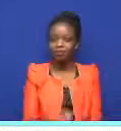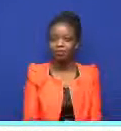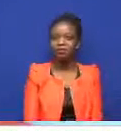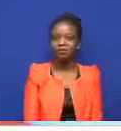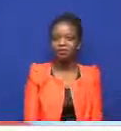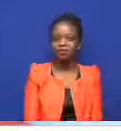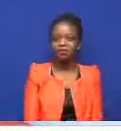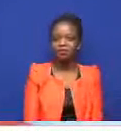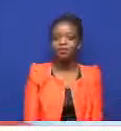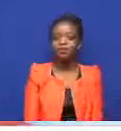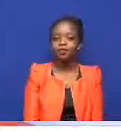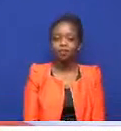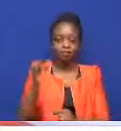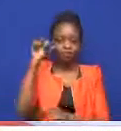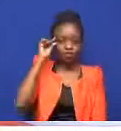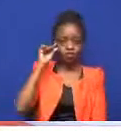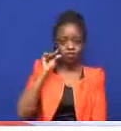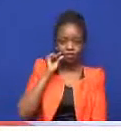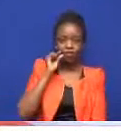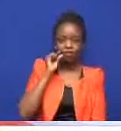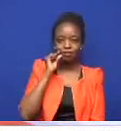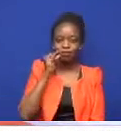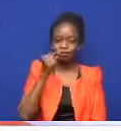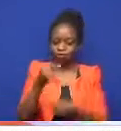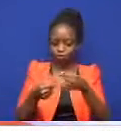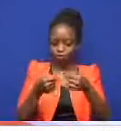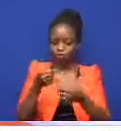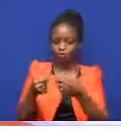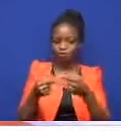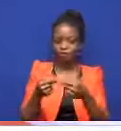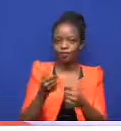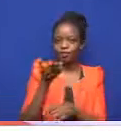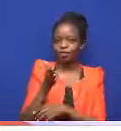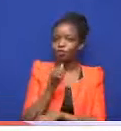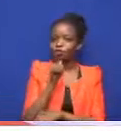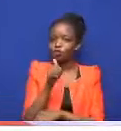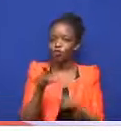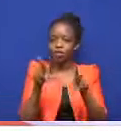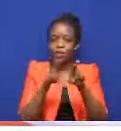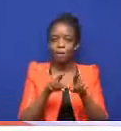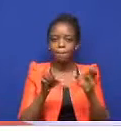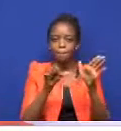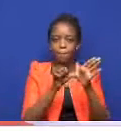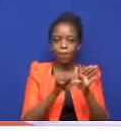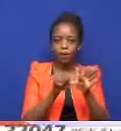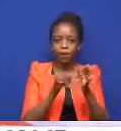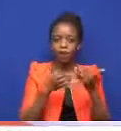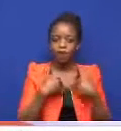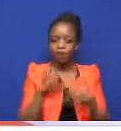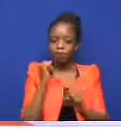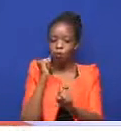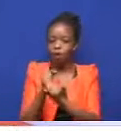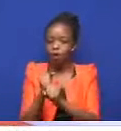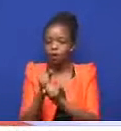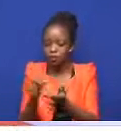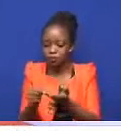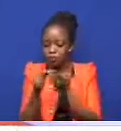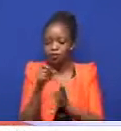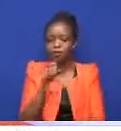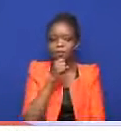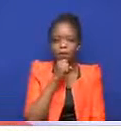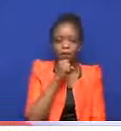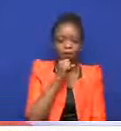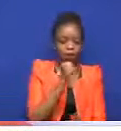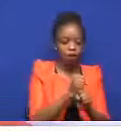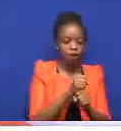That gender lines are slowly blurring. Yes. I mean, there is no such thing as having a job for men and women, and it's like what I was